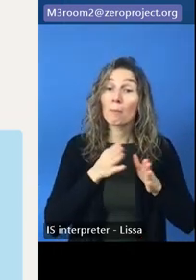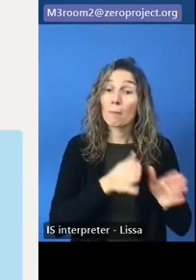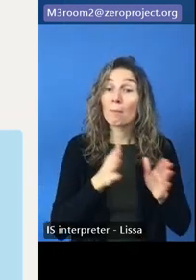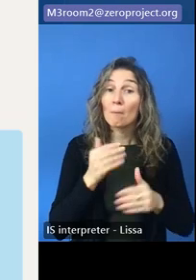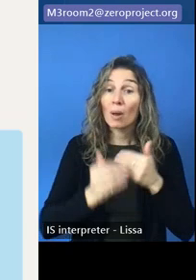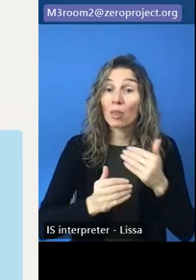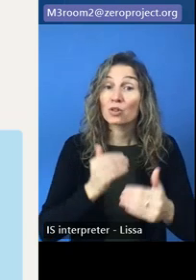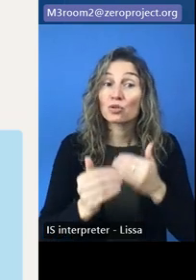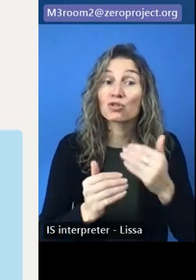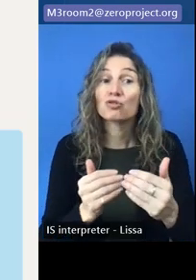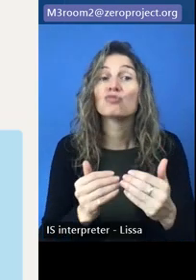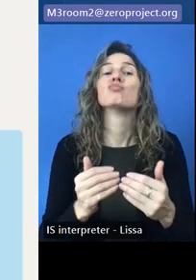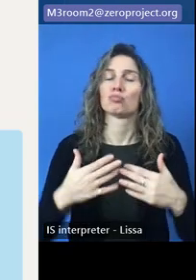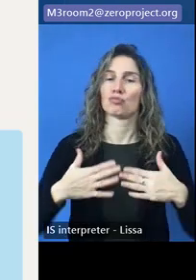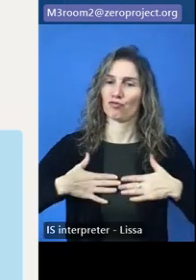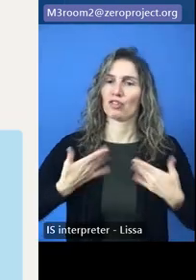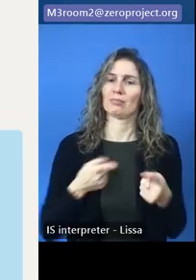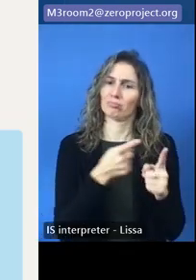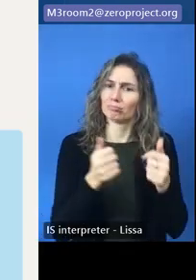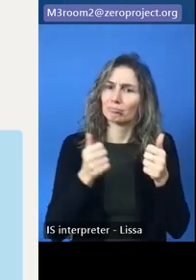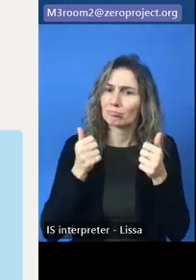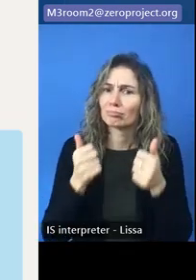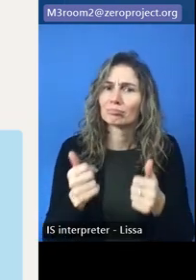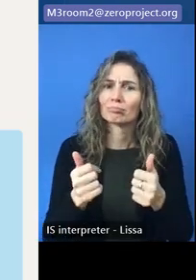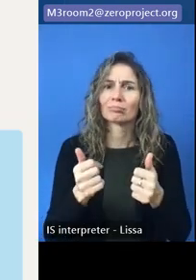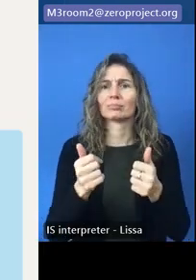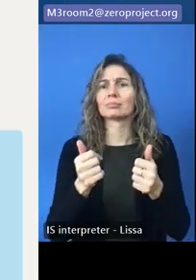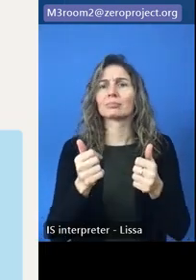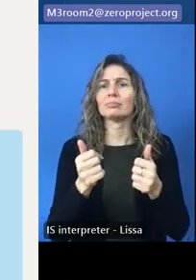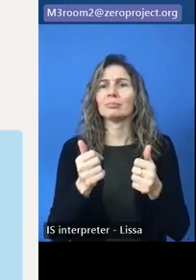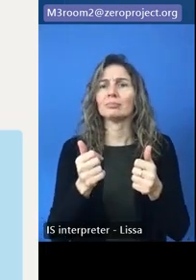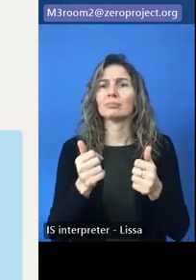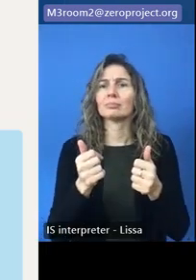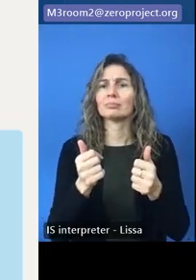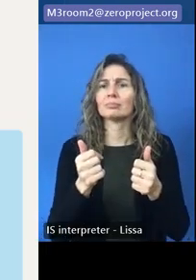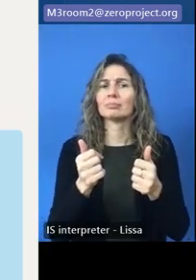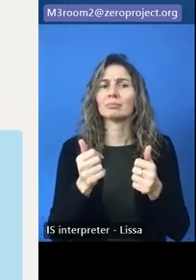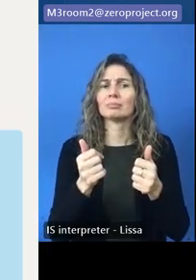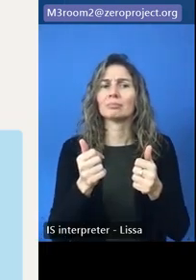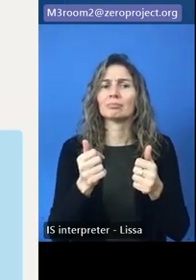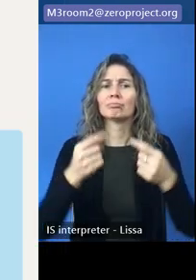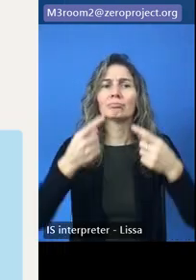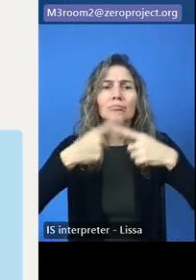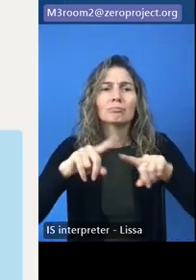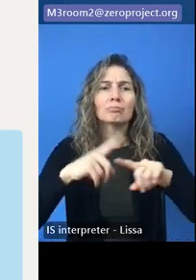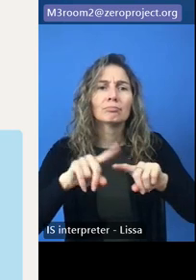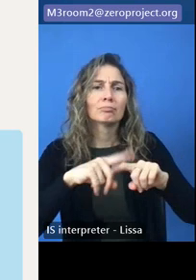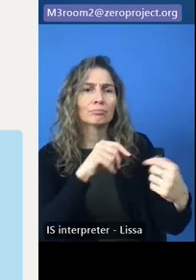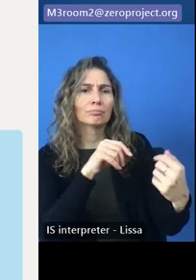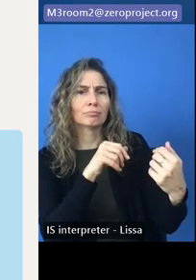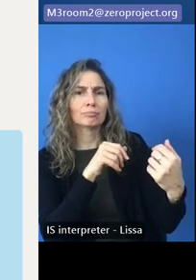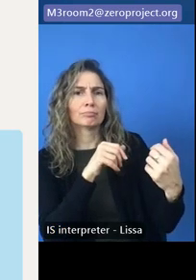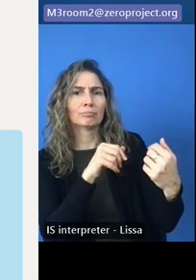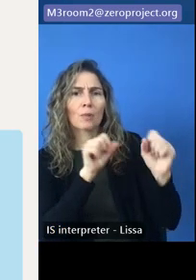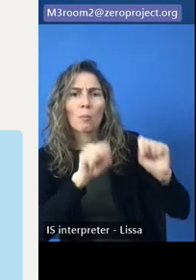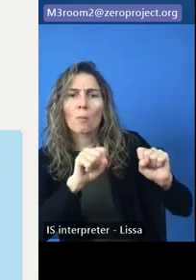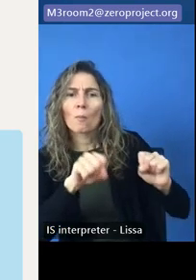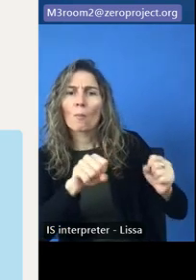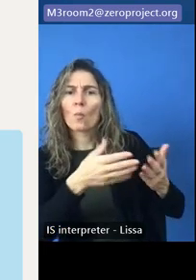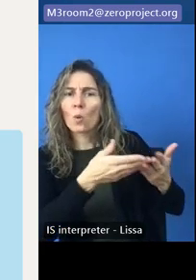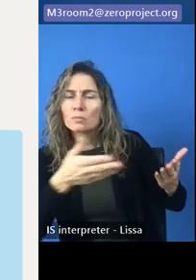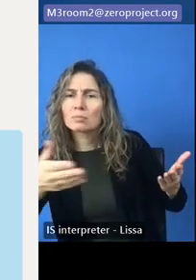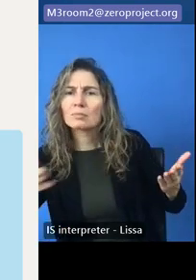and can be useful for people with disabilities, and we are ready to share our experience and also